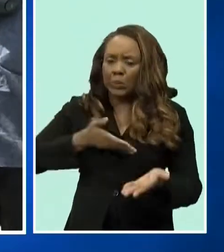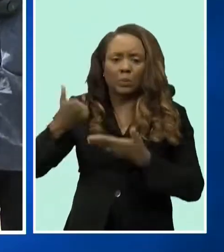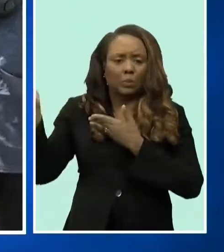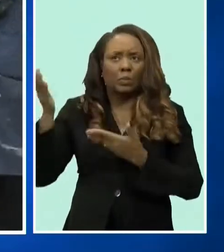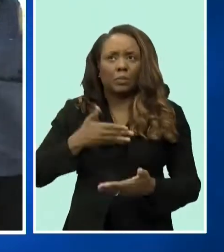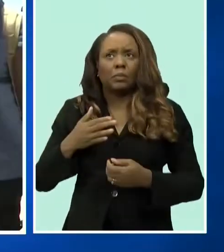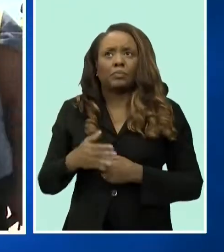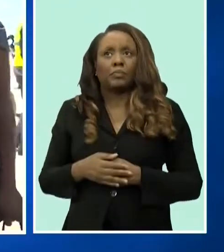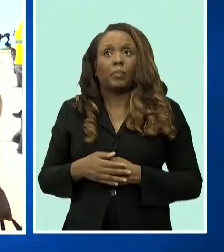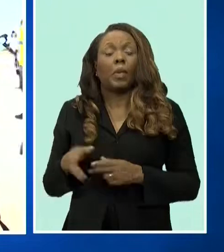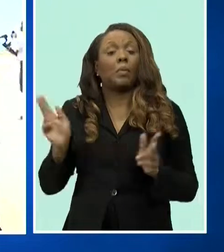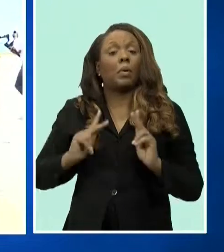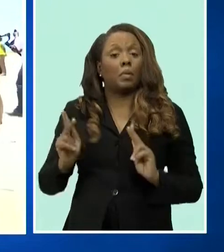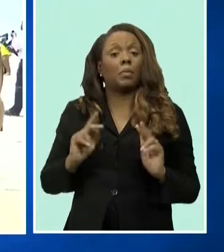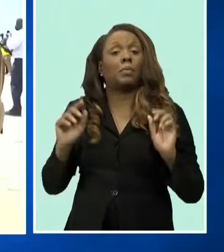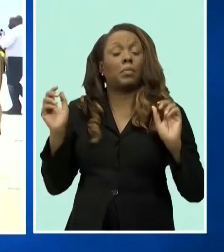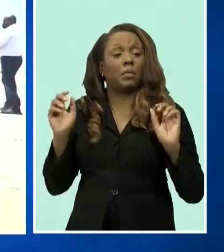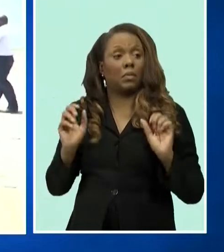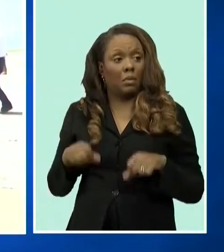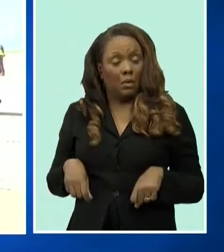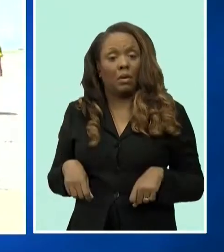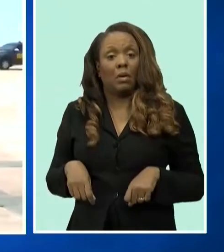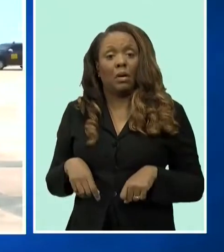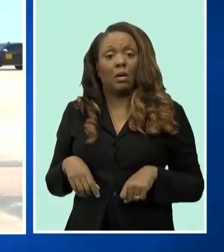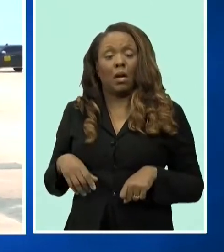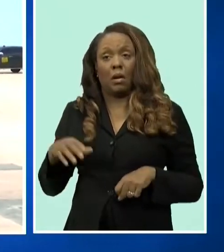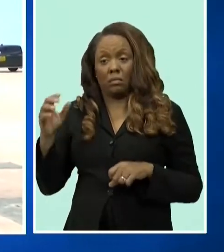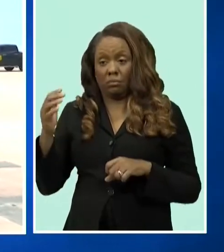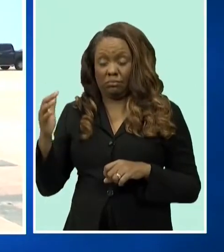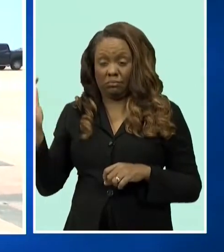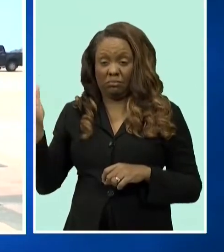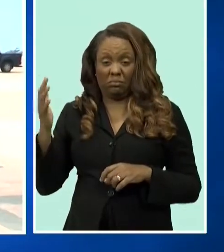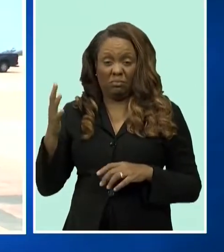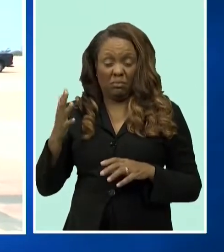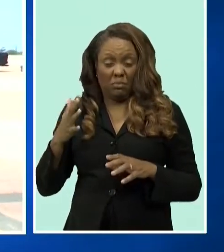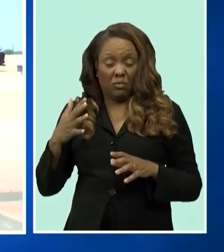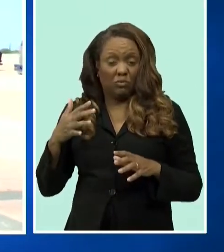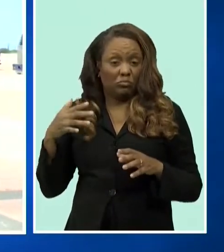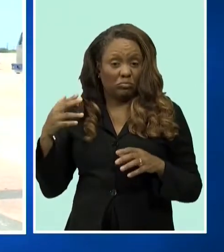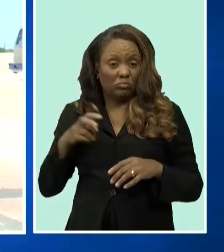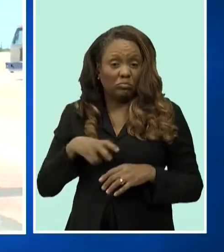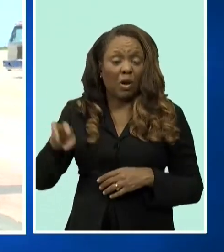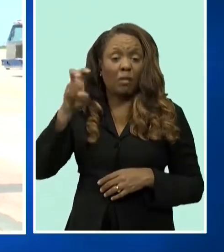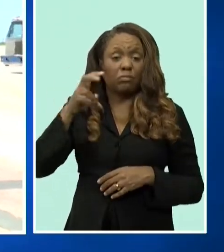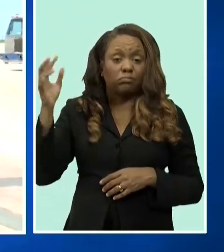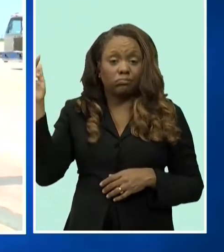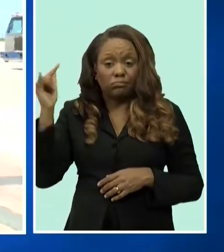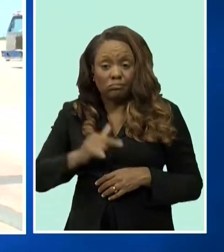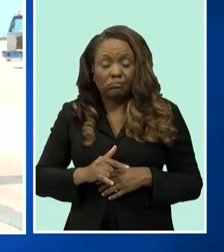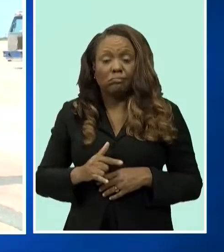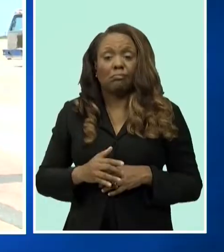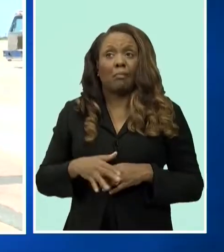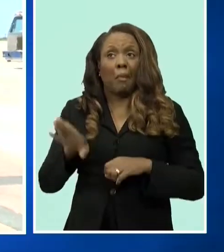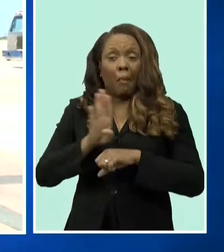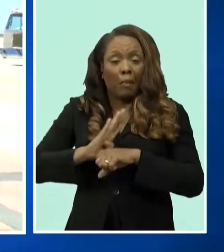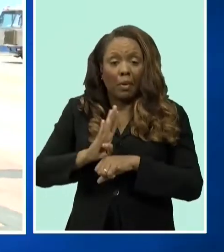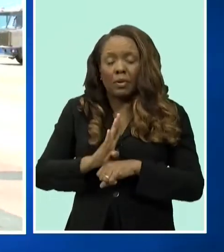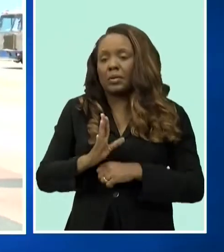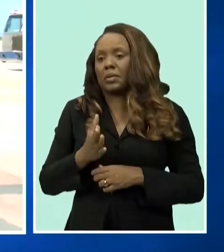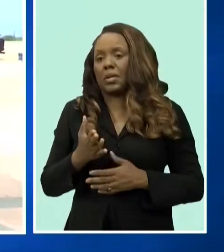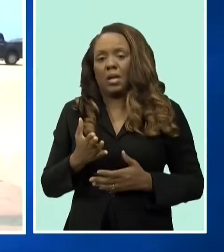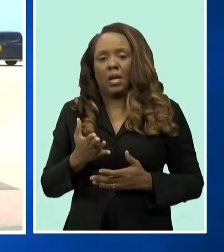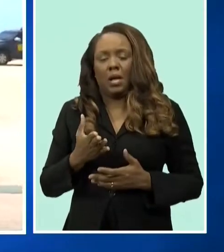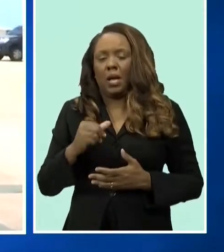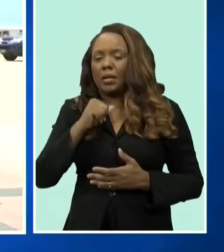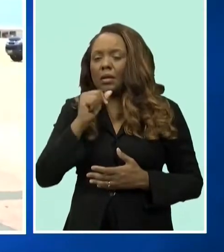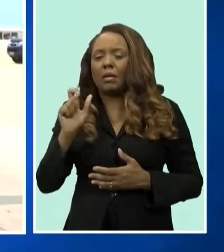to the United States for travelers from Africa. And Deputy Minister of International Trade in Ghana's Ministry of Trade and Industry, Herbert